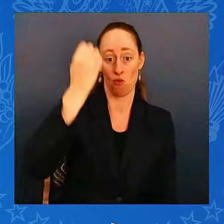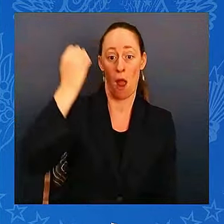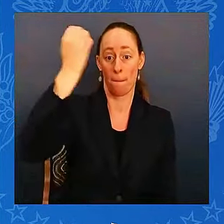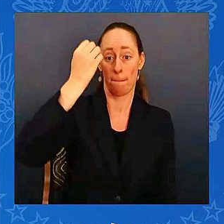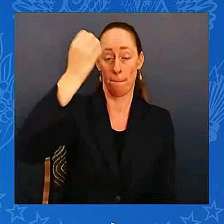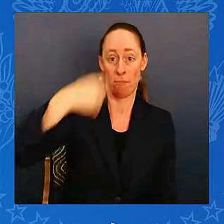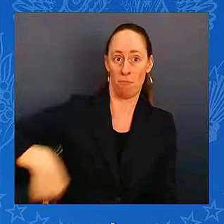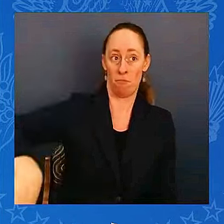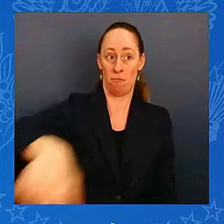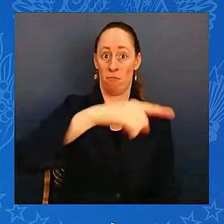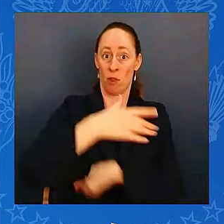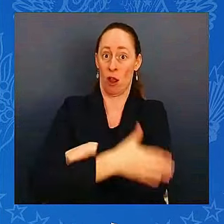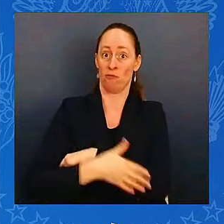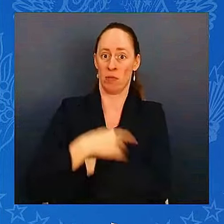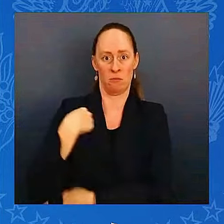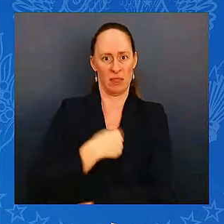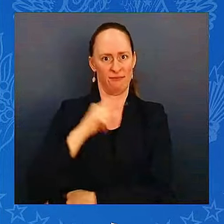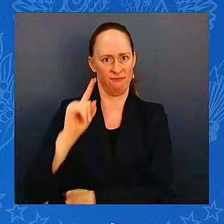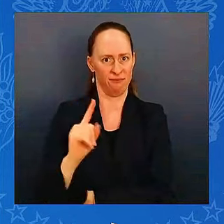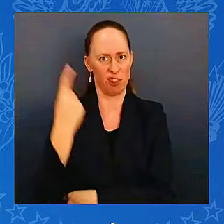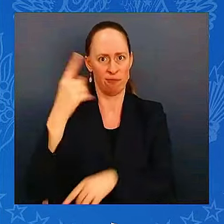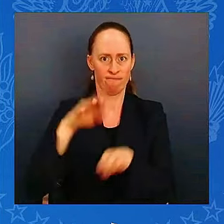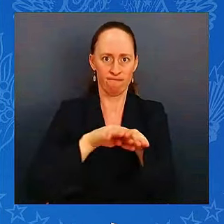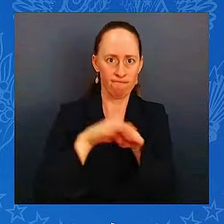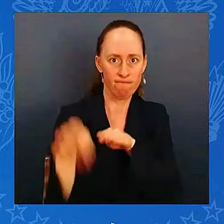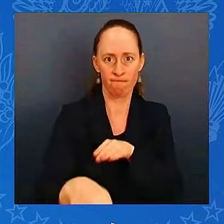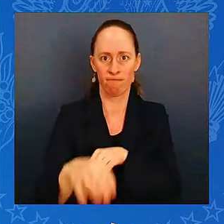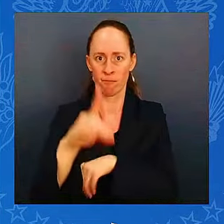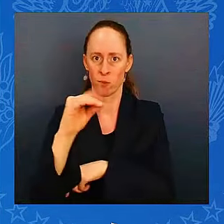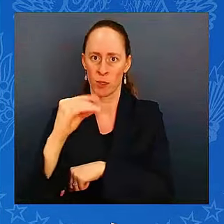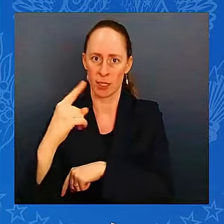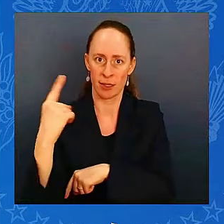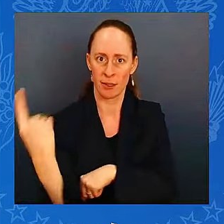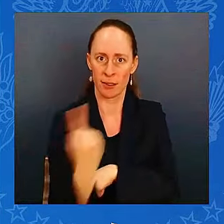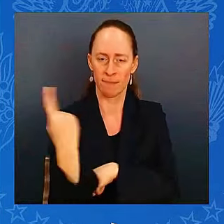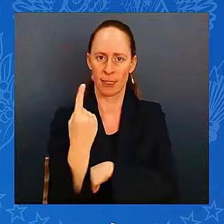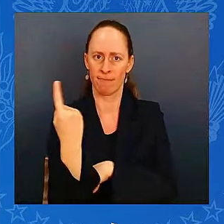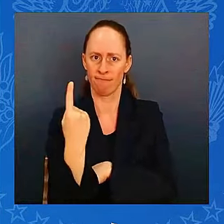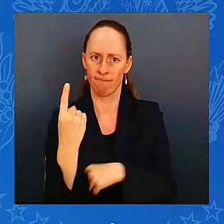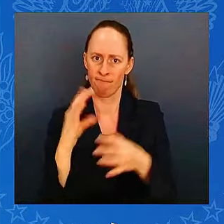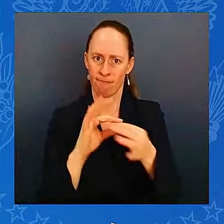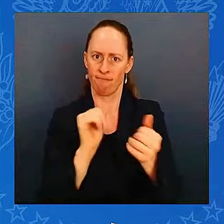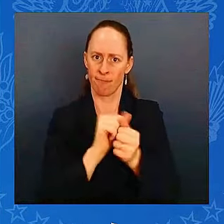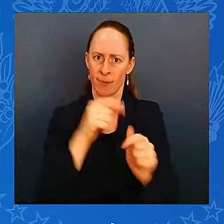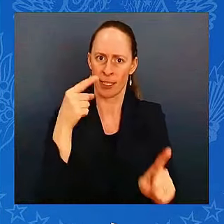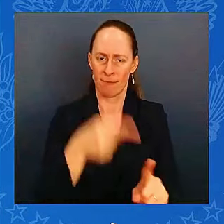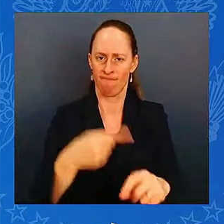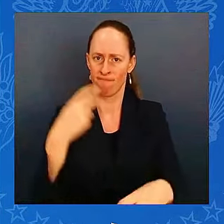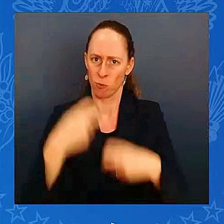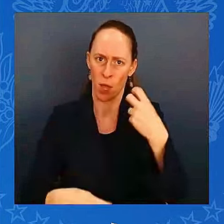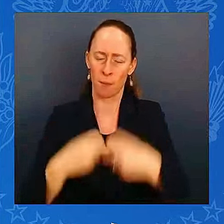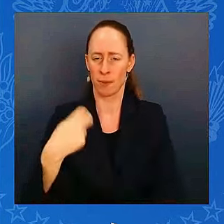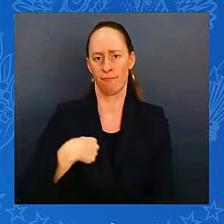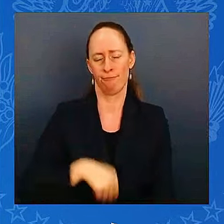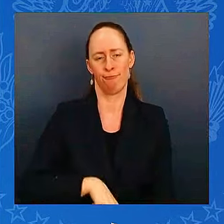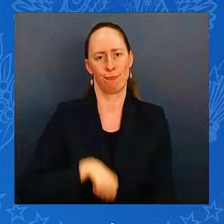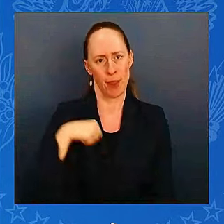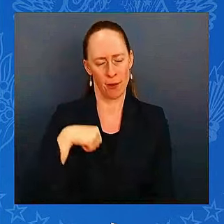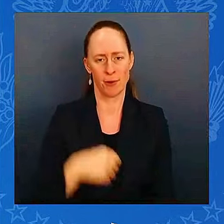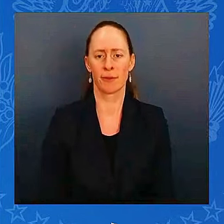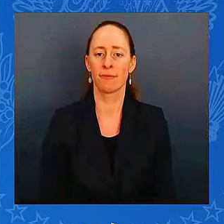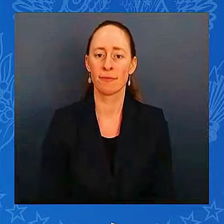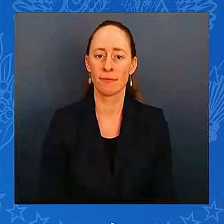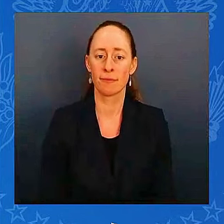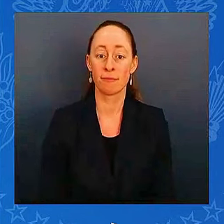can only be proud of this. We are equally proud that this commitment was shared by the G7.